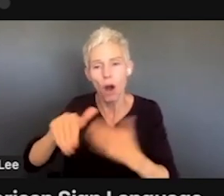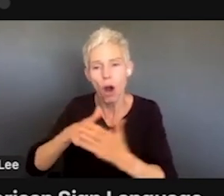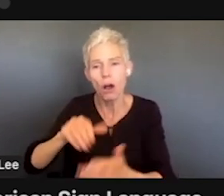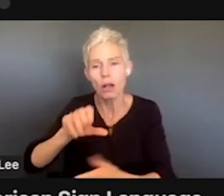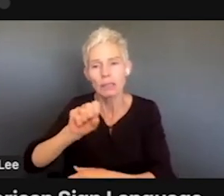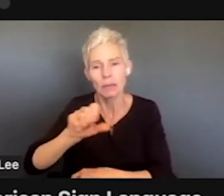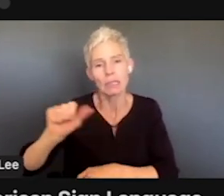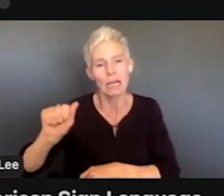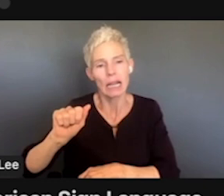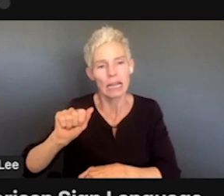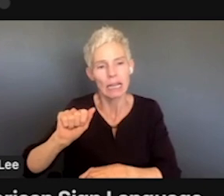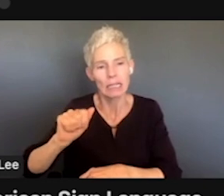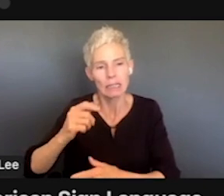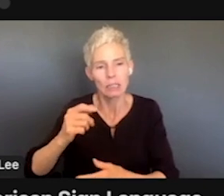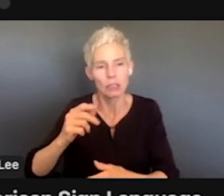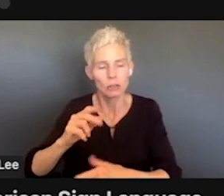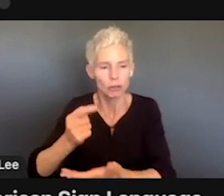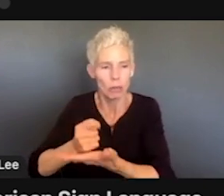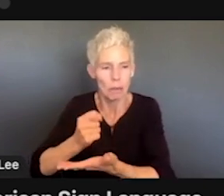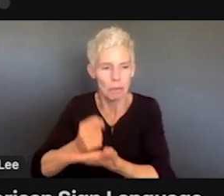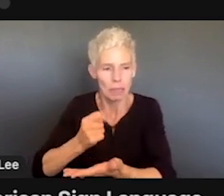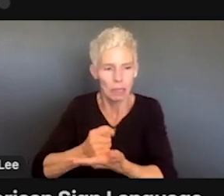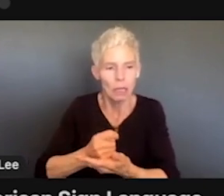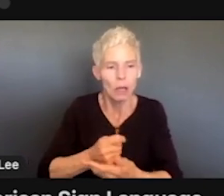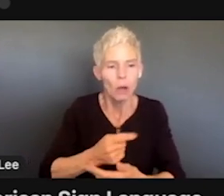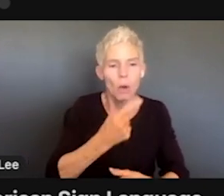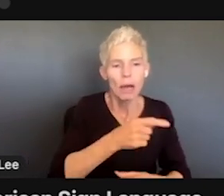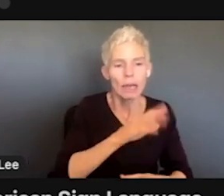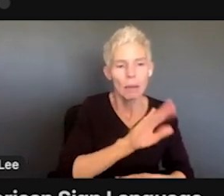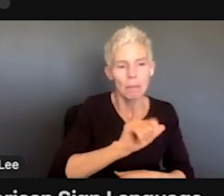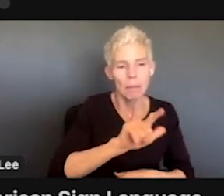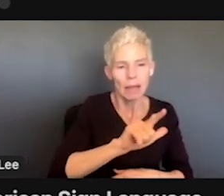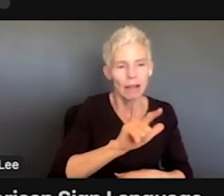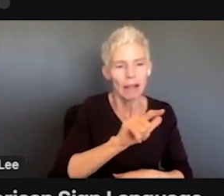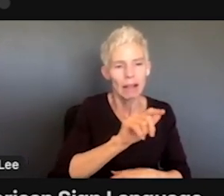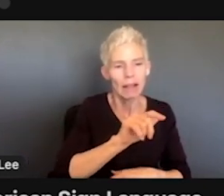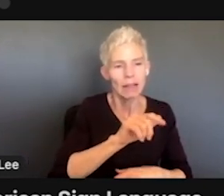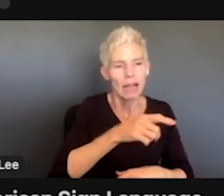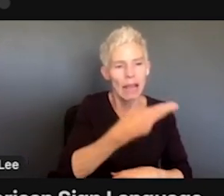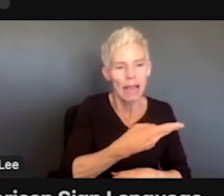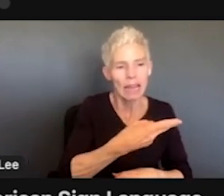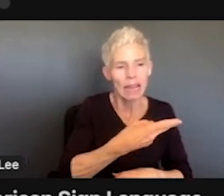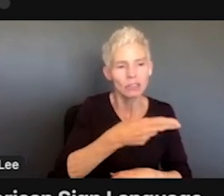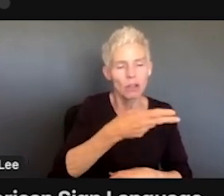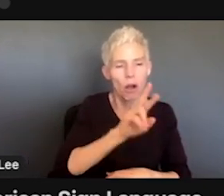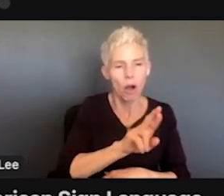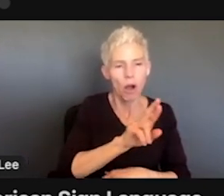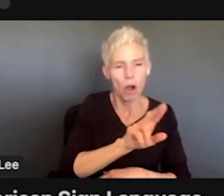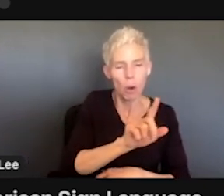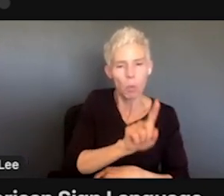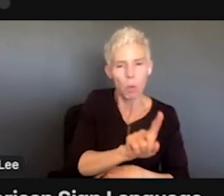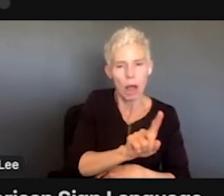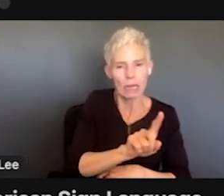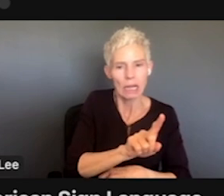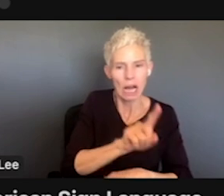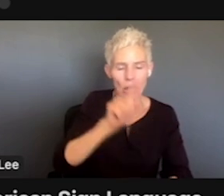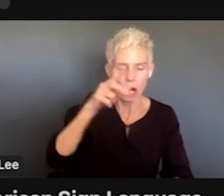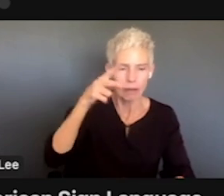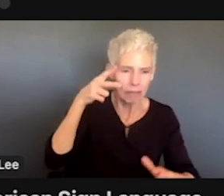Big Beautiful Bill Act, which is what the bill is called, it's HR 1. It makes those deep cuts to Medicaid that we